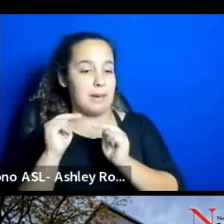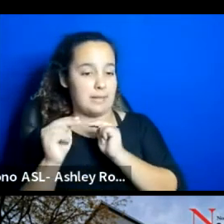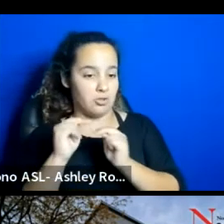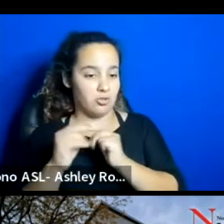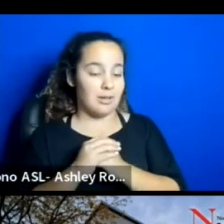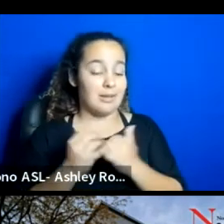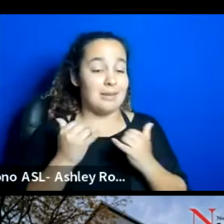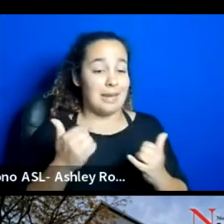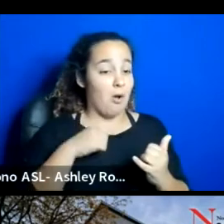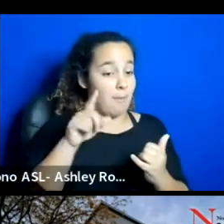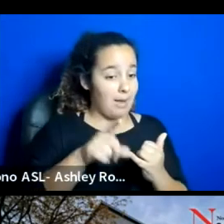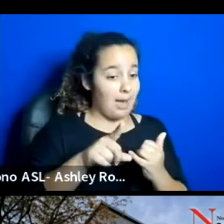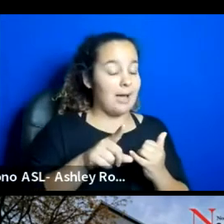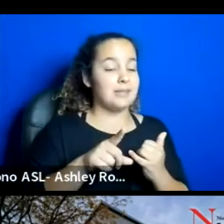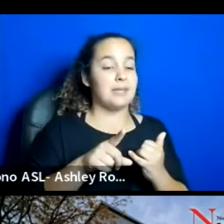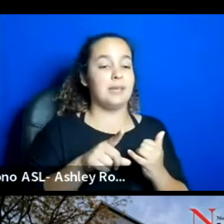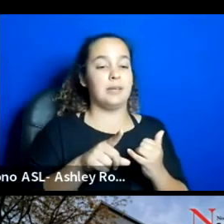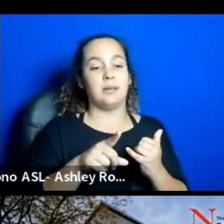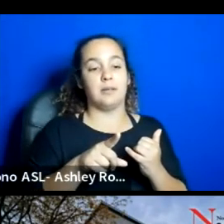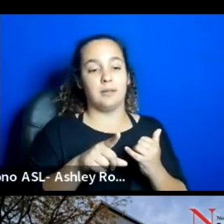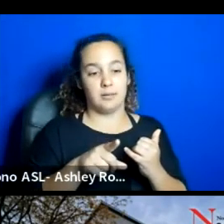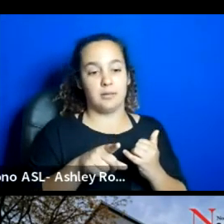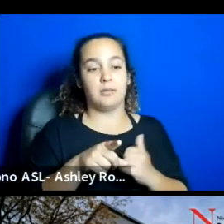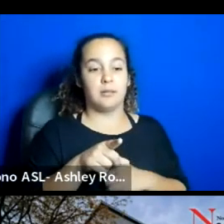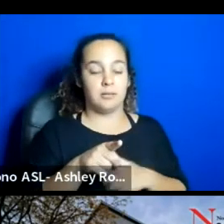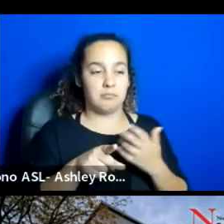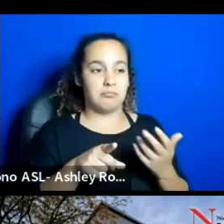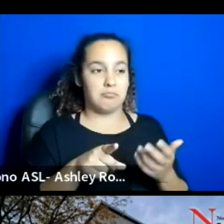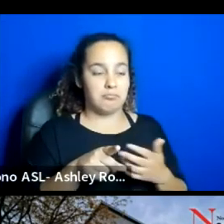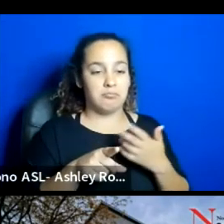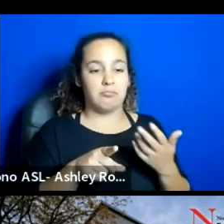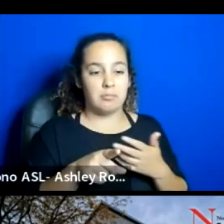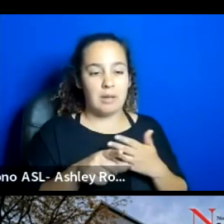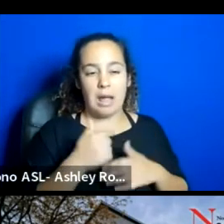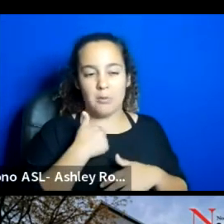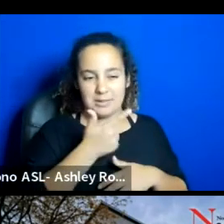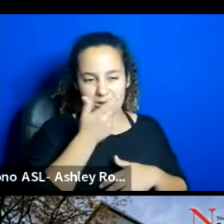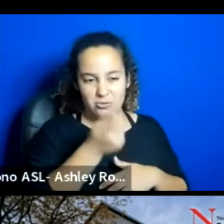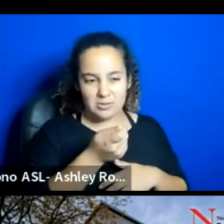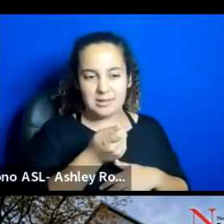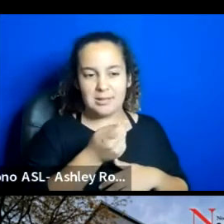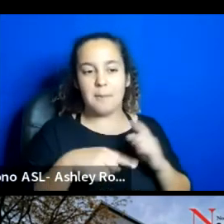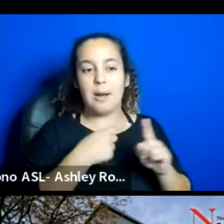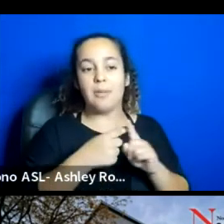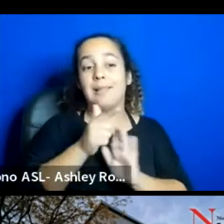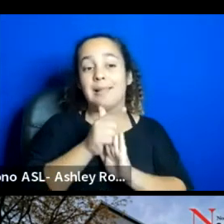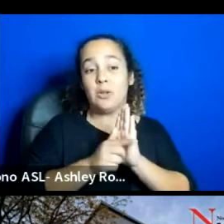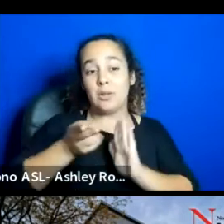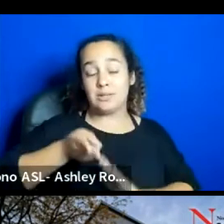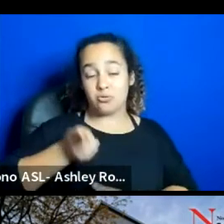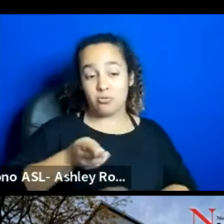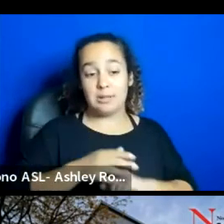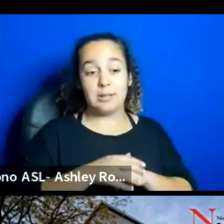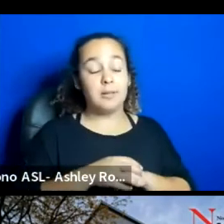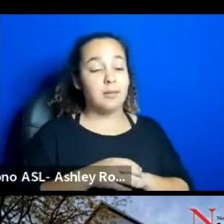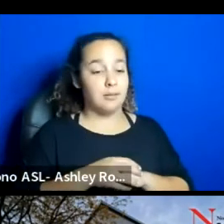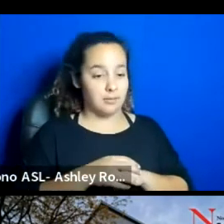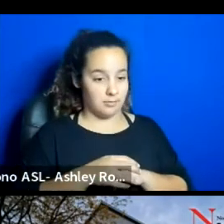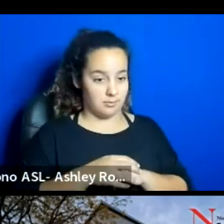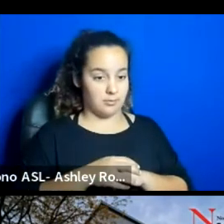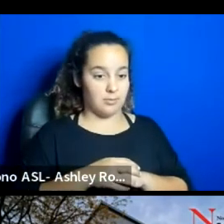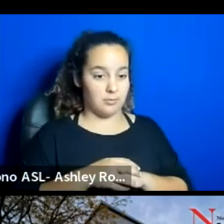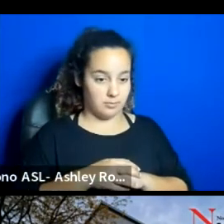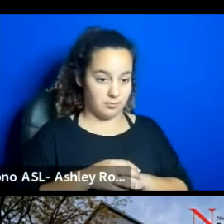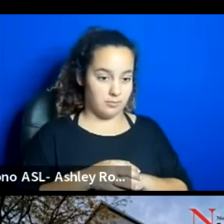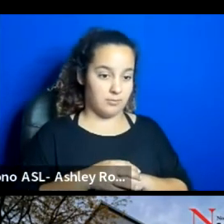whether media has a particular role in this account, I was also interested in the specificity of legal history. The inflation of reference